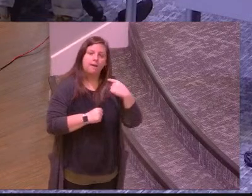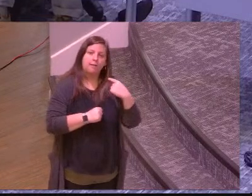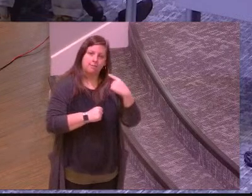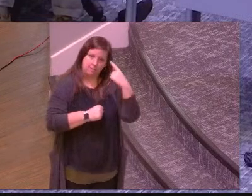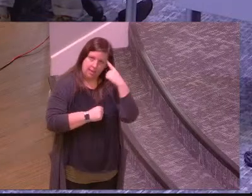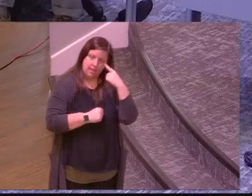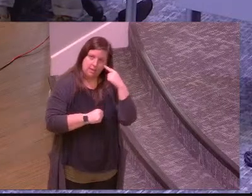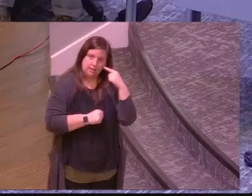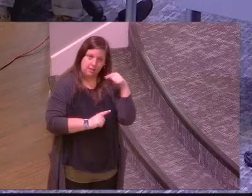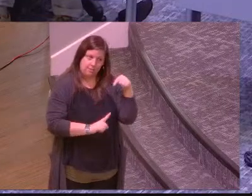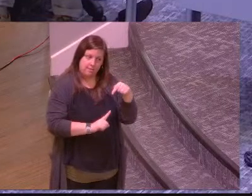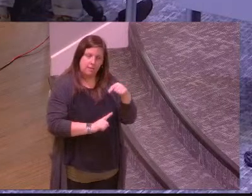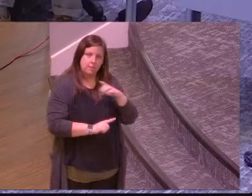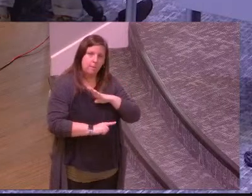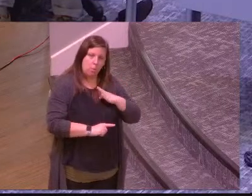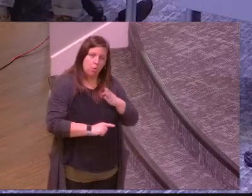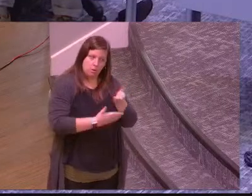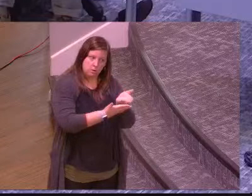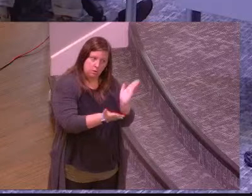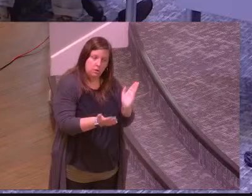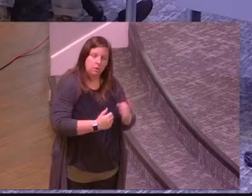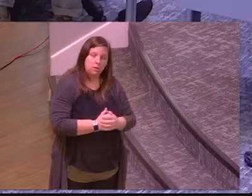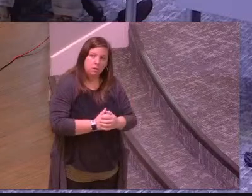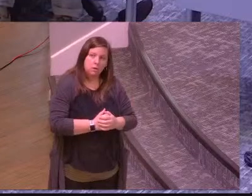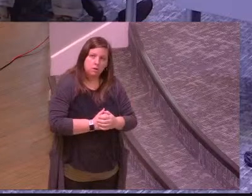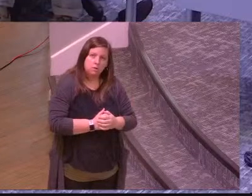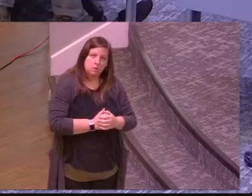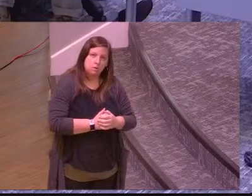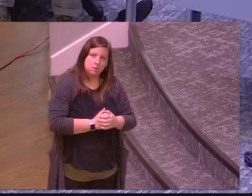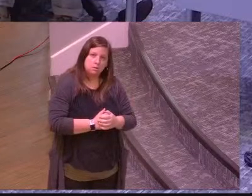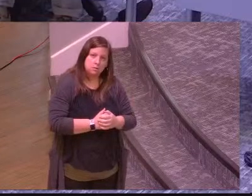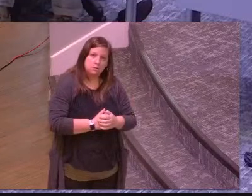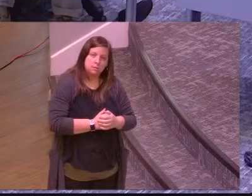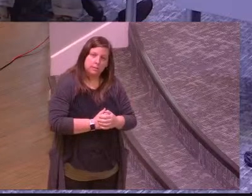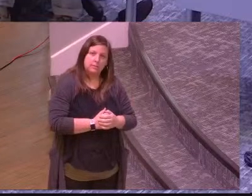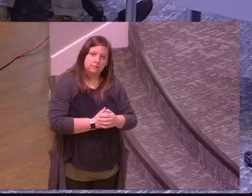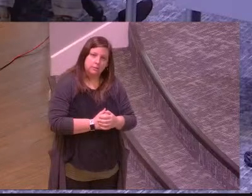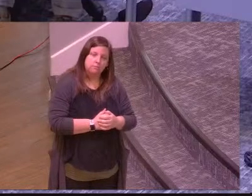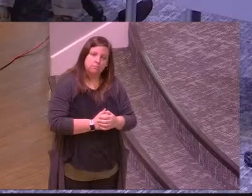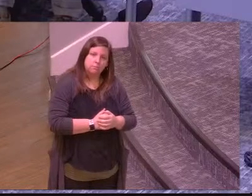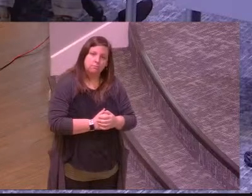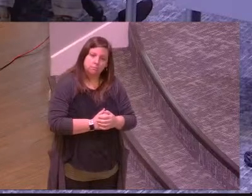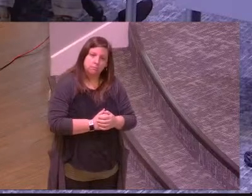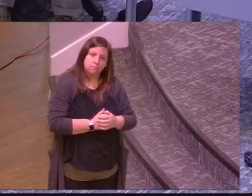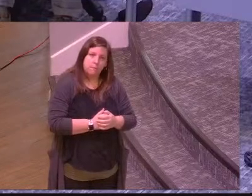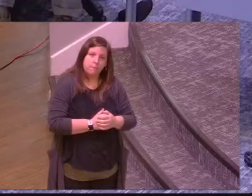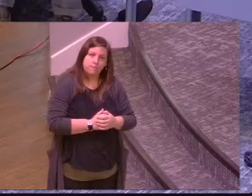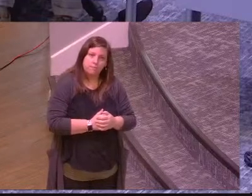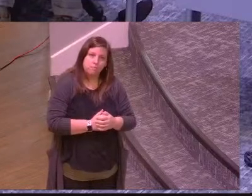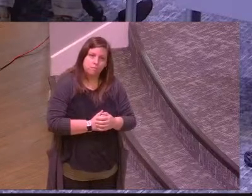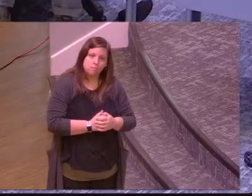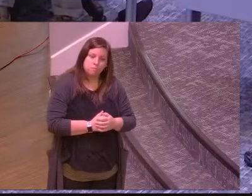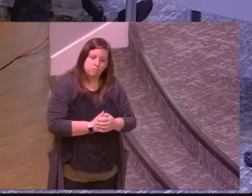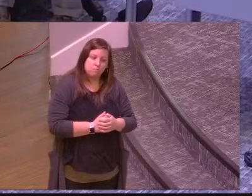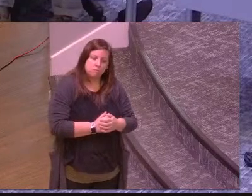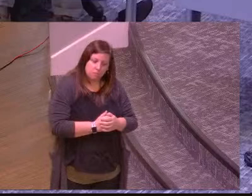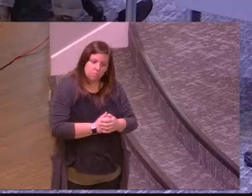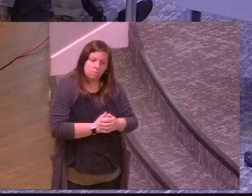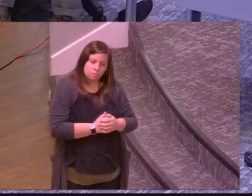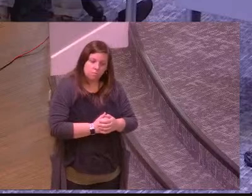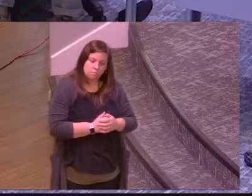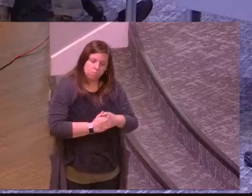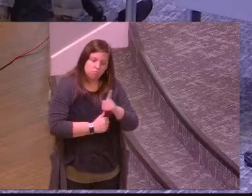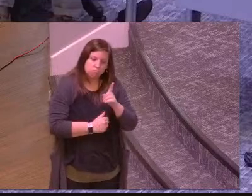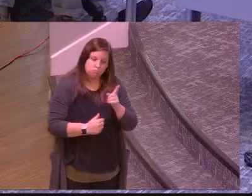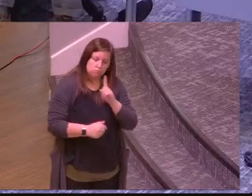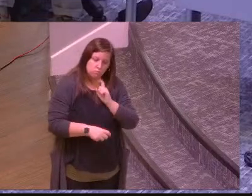has made stabs at having regular and systematic